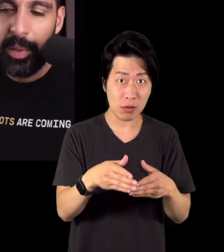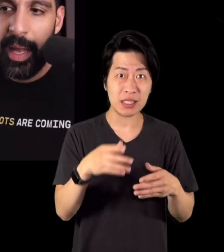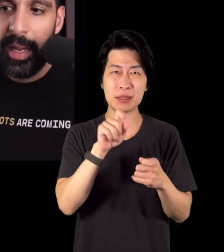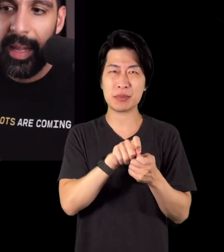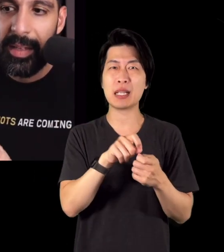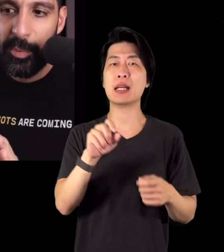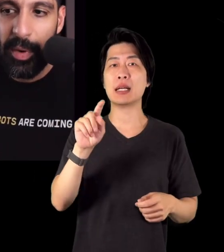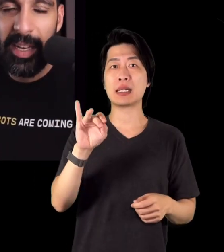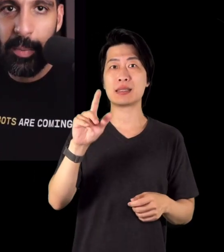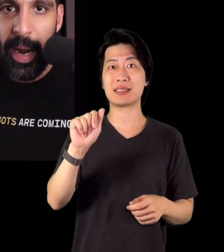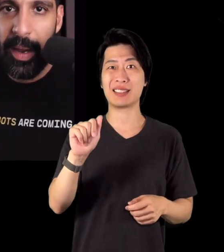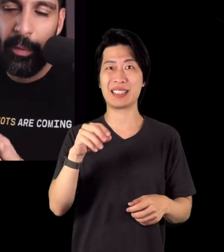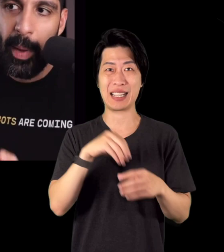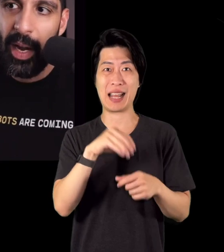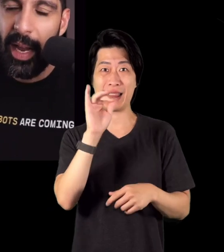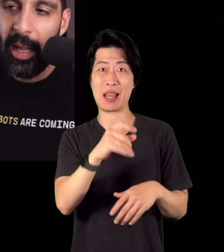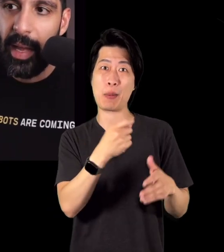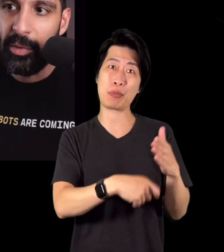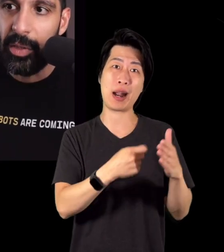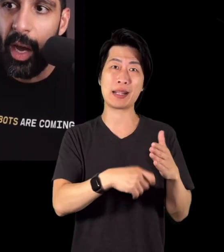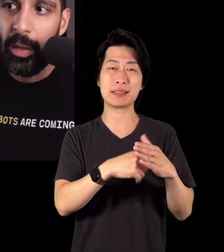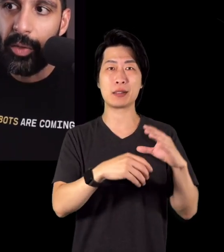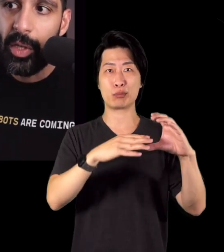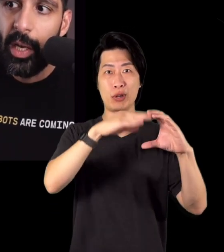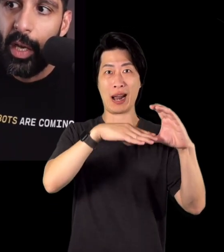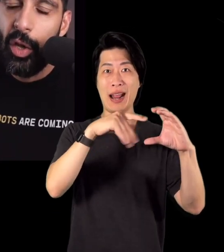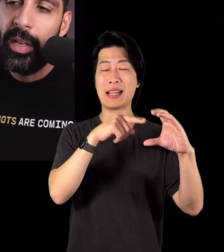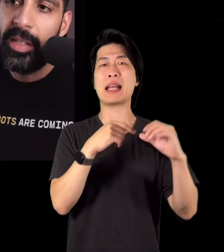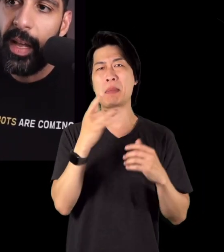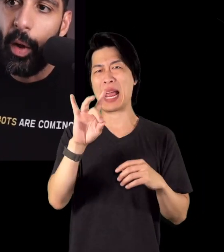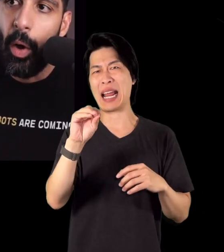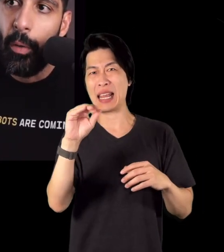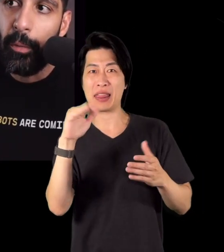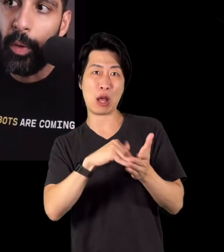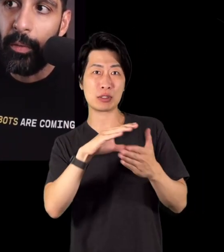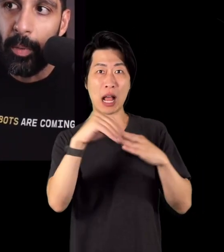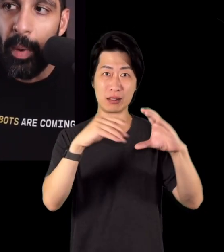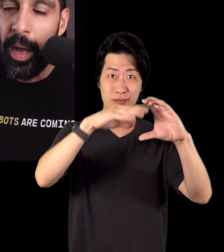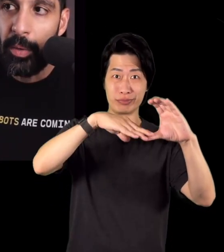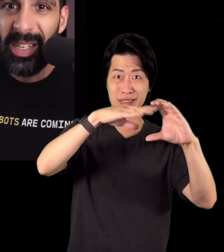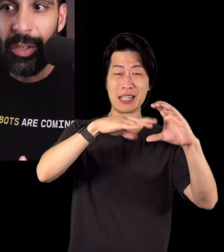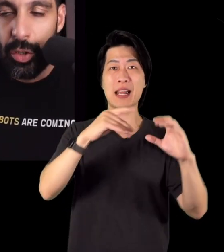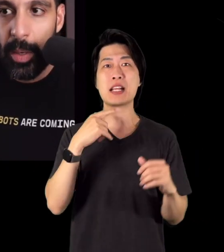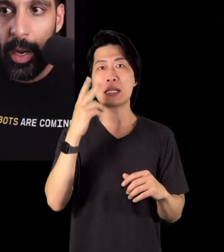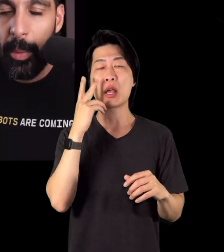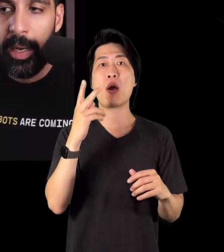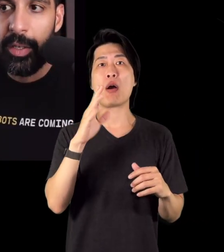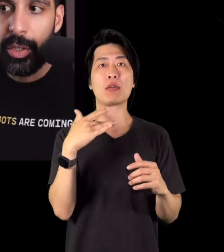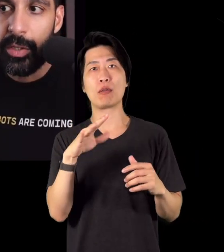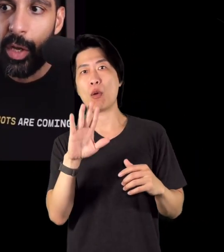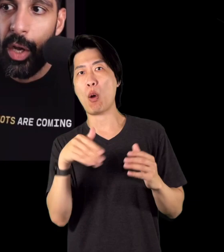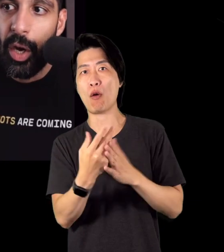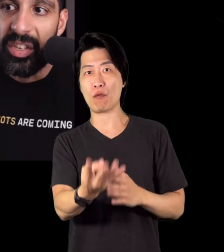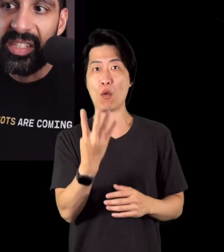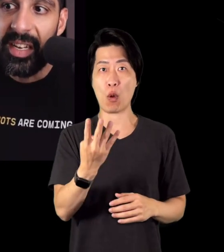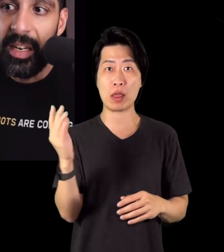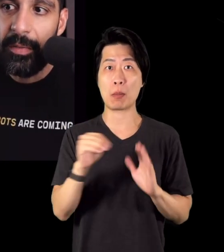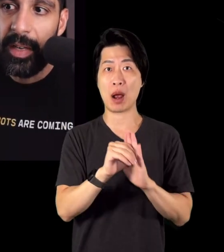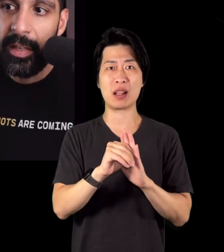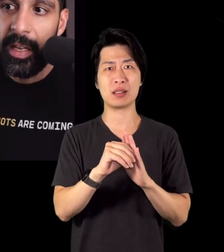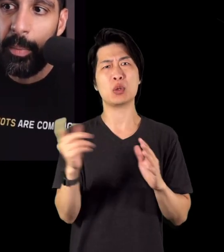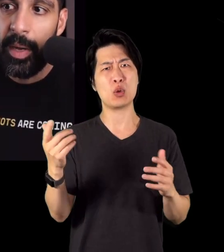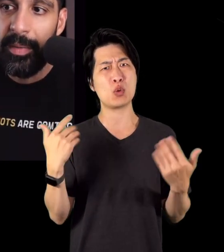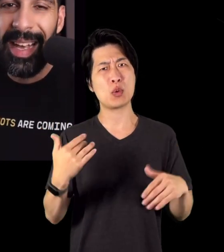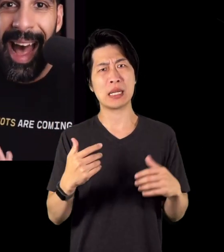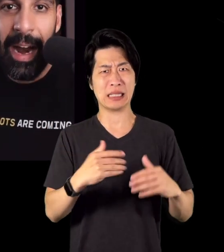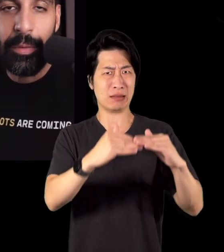is playing in this price bracket of about $80,000, you can see that all four of their models and trim combinations are